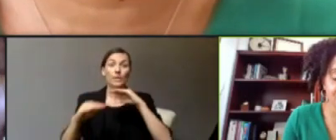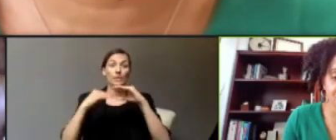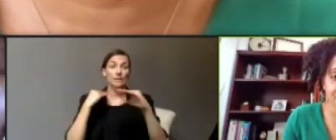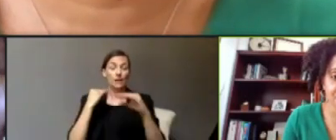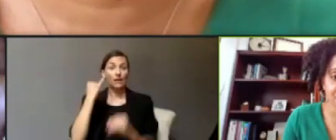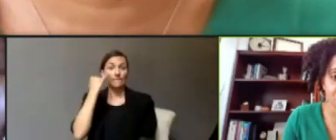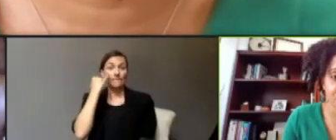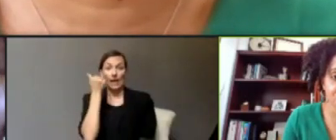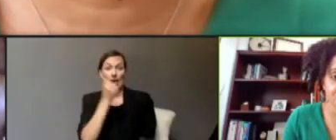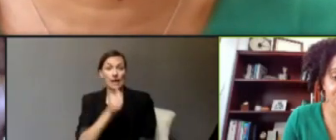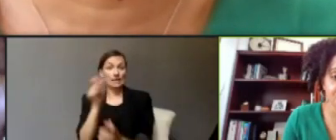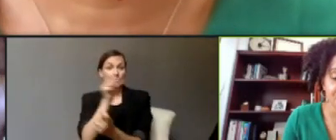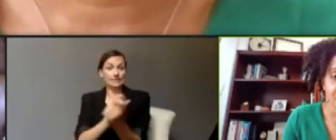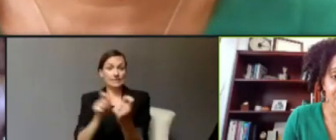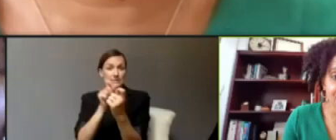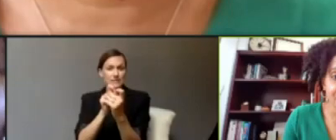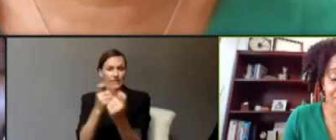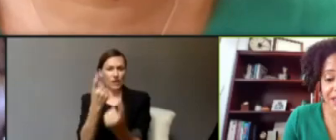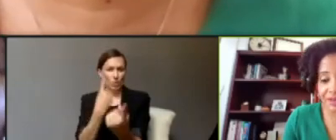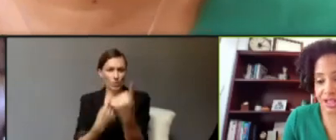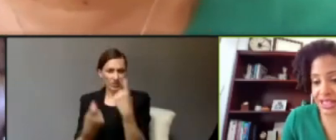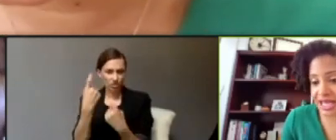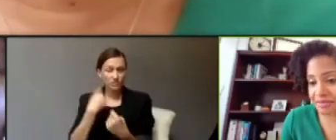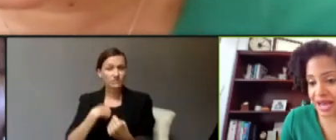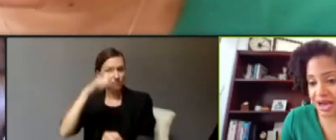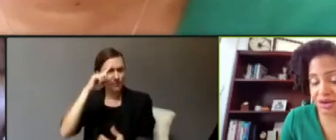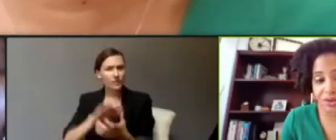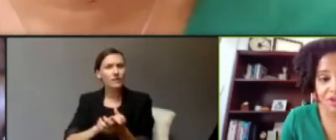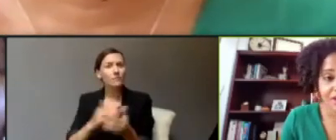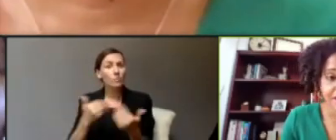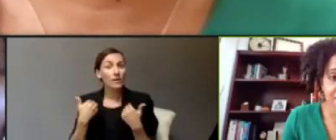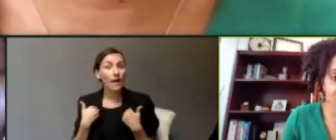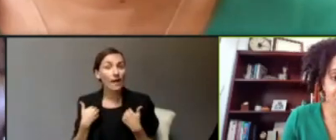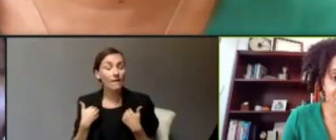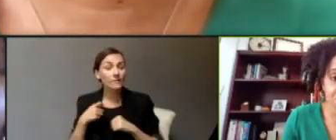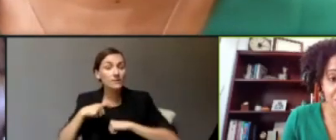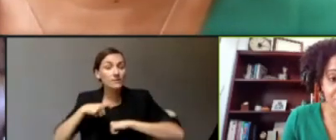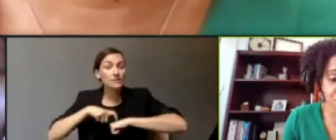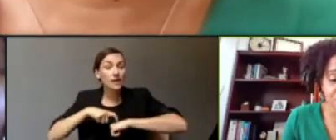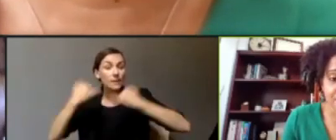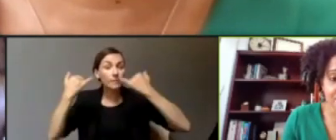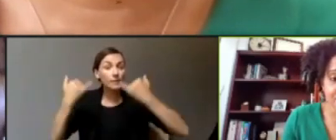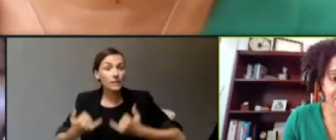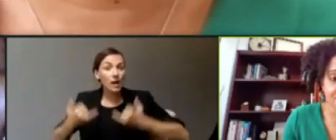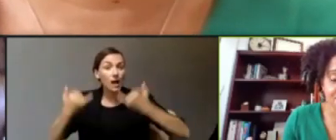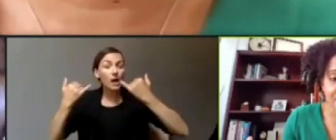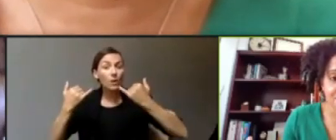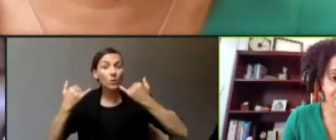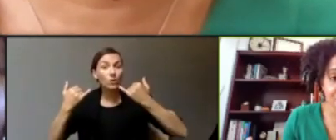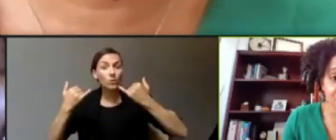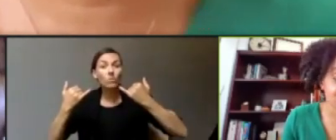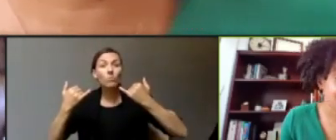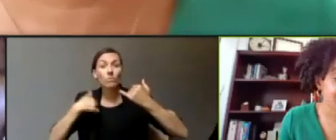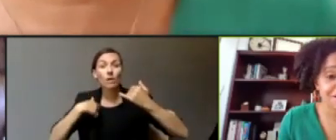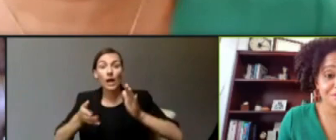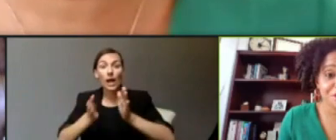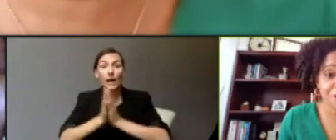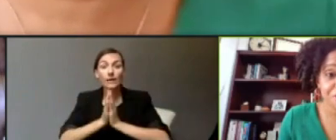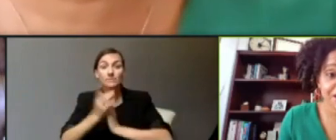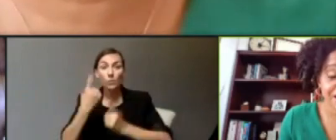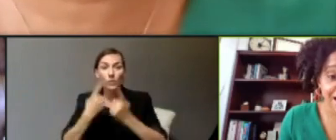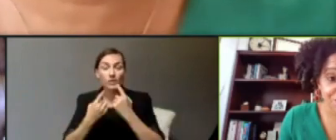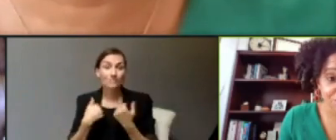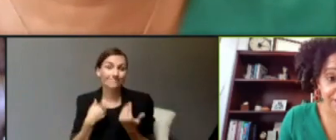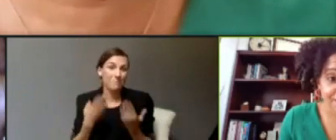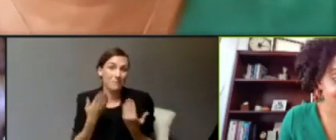have specific questions. And I believe there's time now, if you can unmute your line and ask me a question. I may not